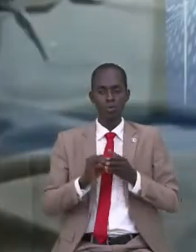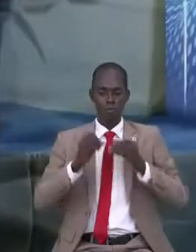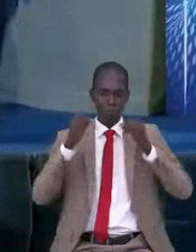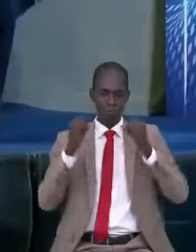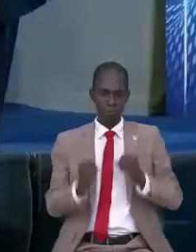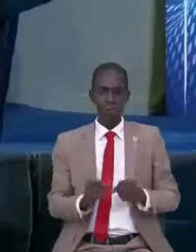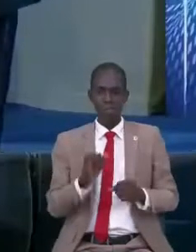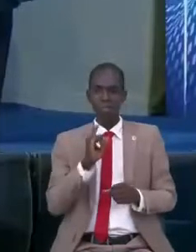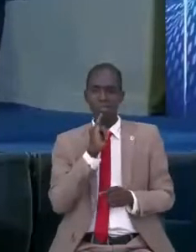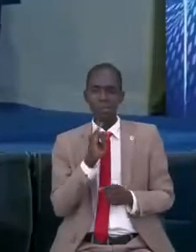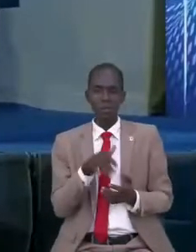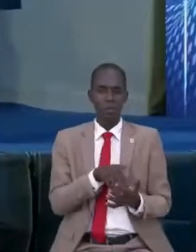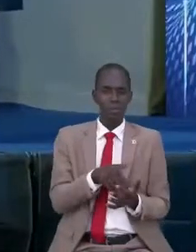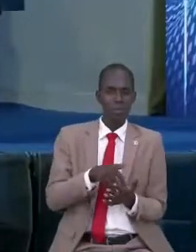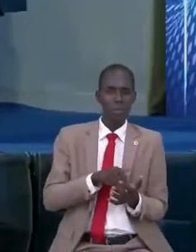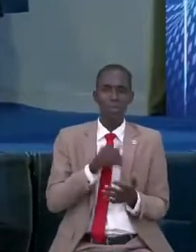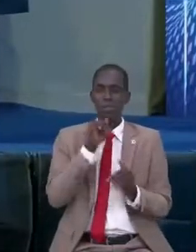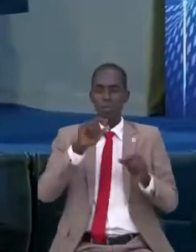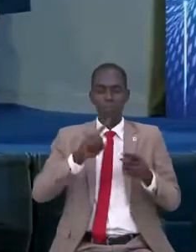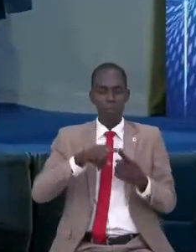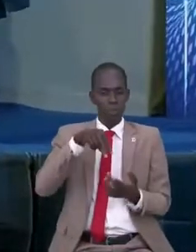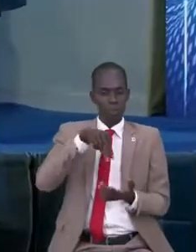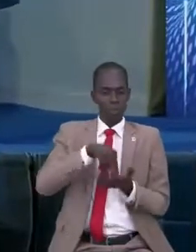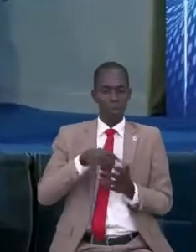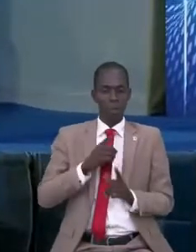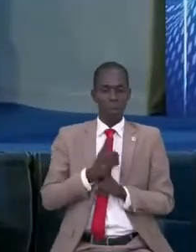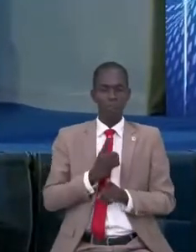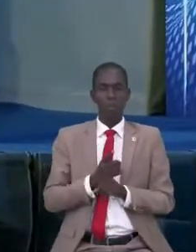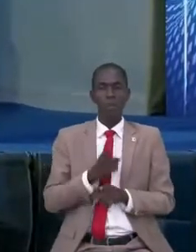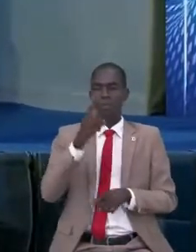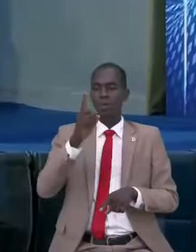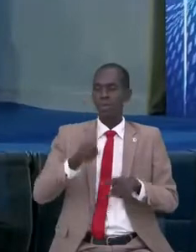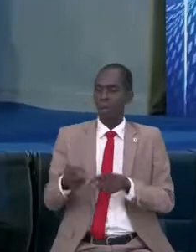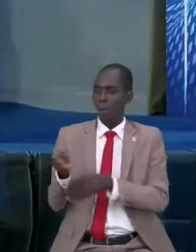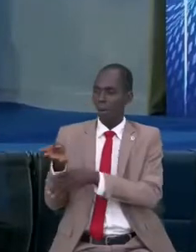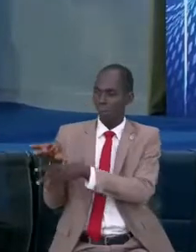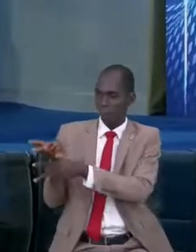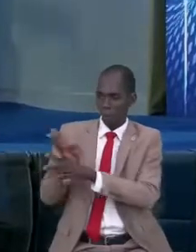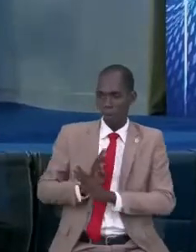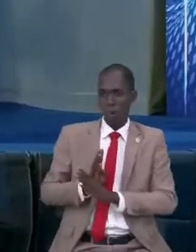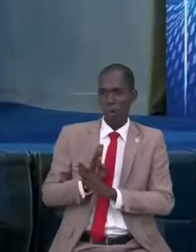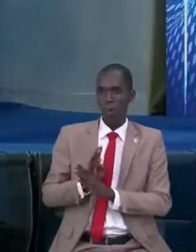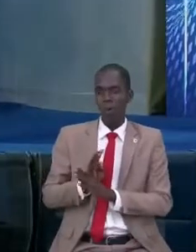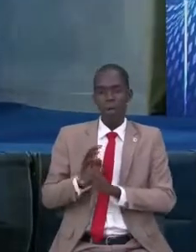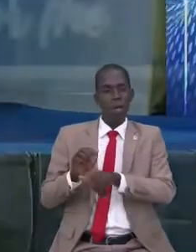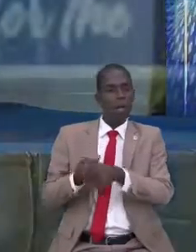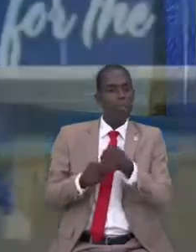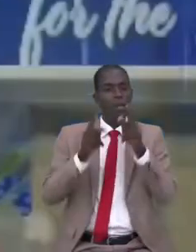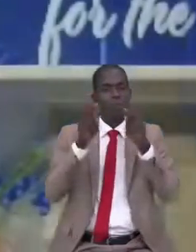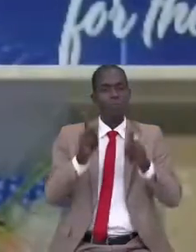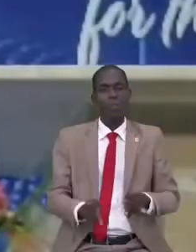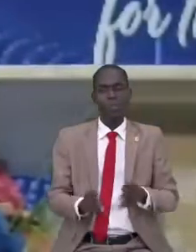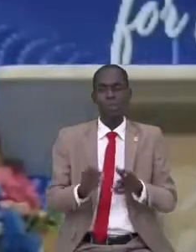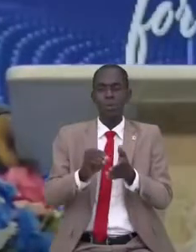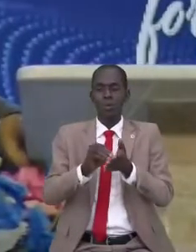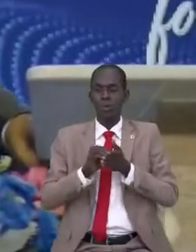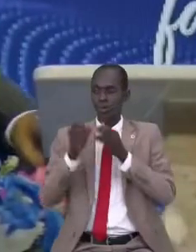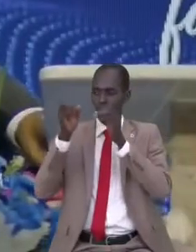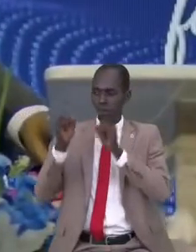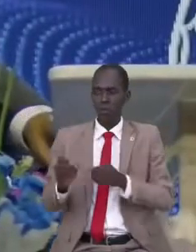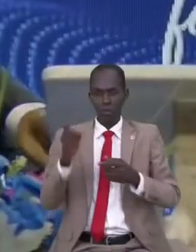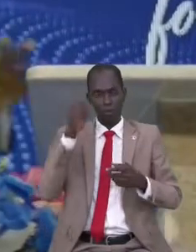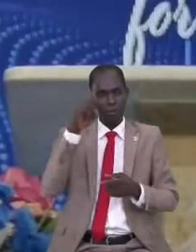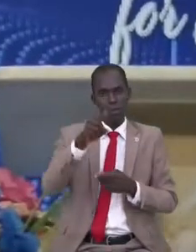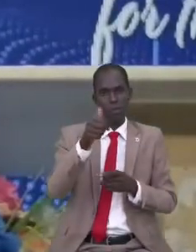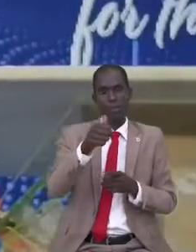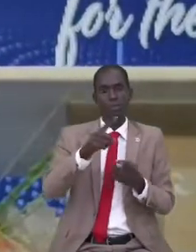and you're not able to stand straight, you cannot borrow another person's backbone to stand.